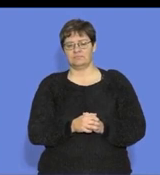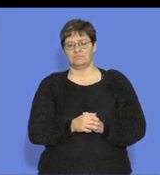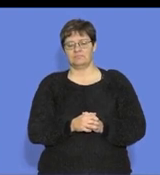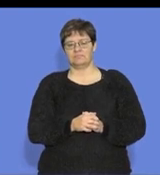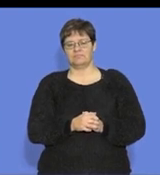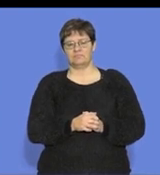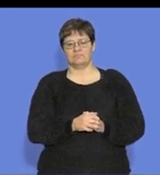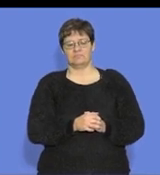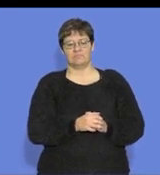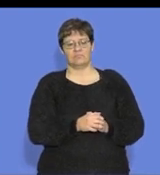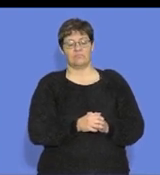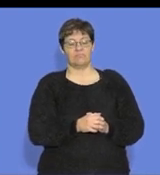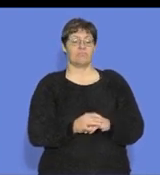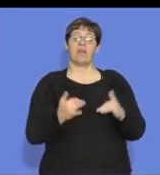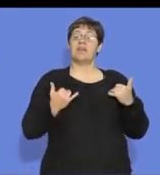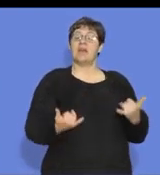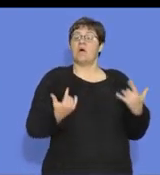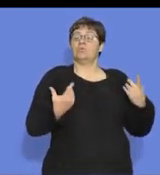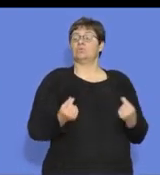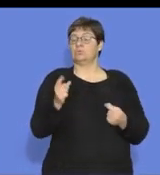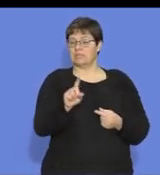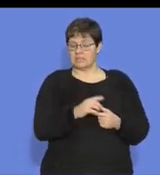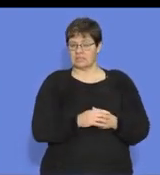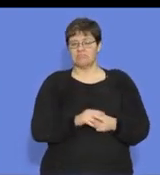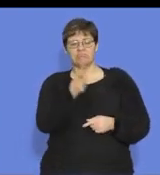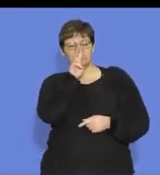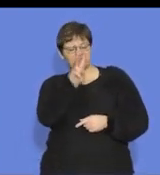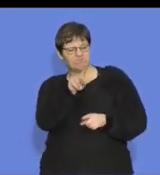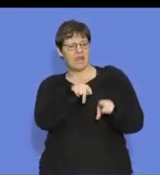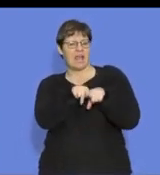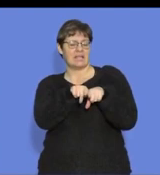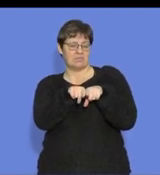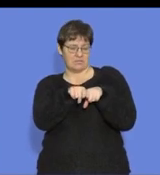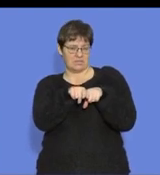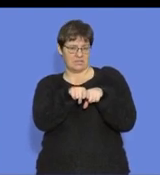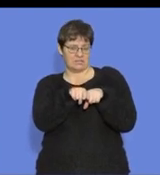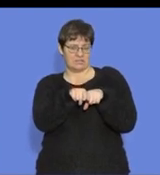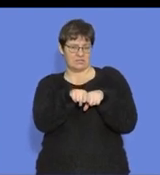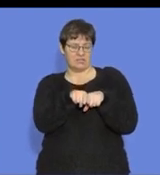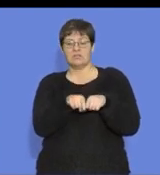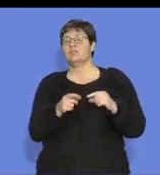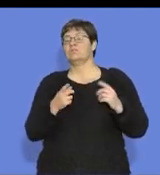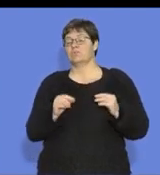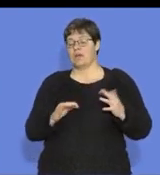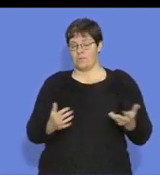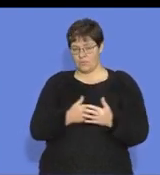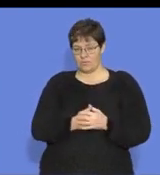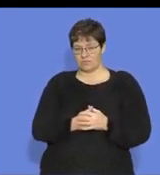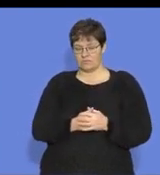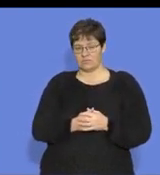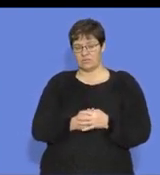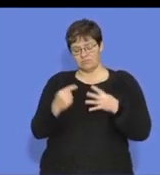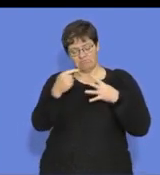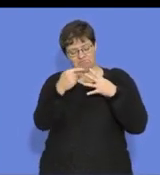So, what we are doing now is we're looking at an experiment that was done. I'm going to explain it in quite a bit